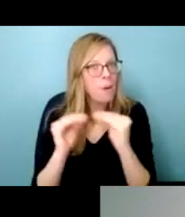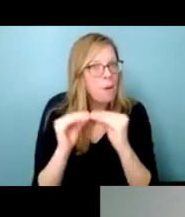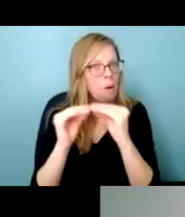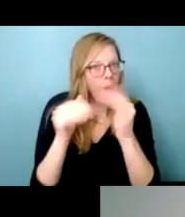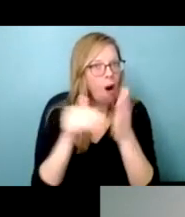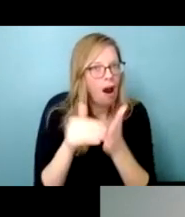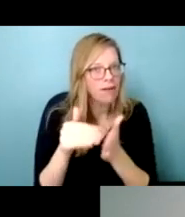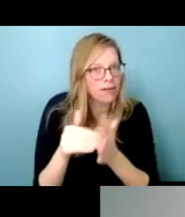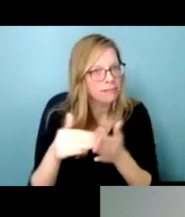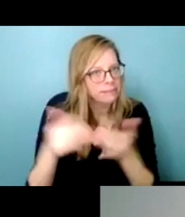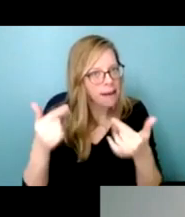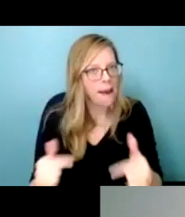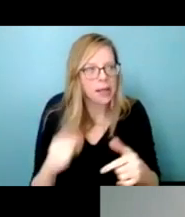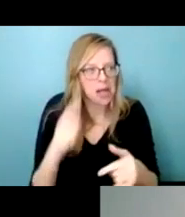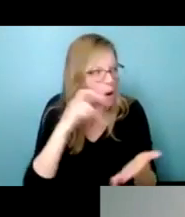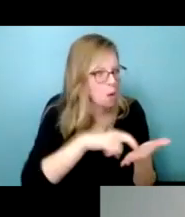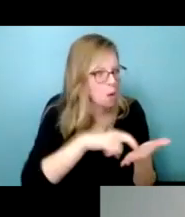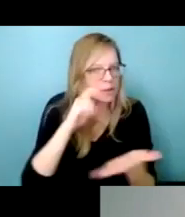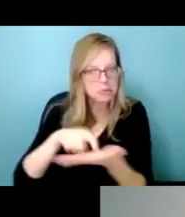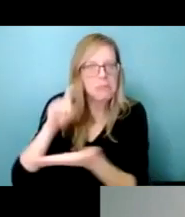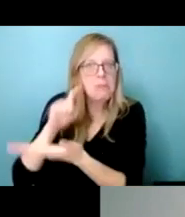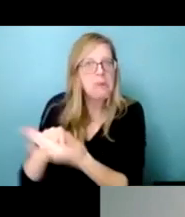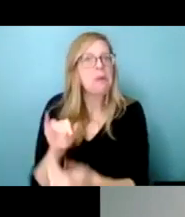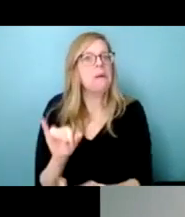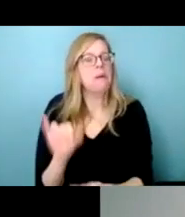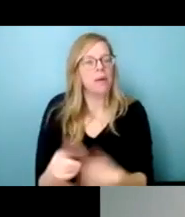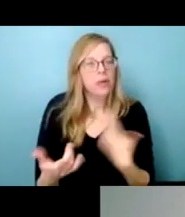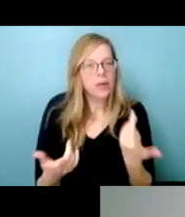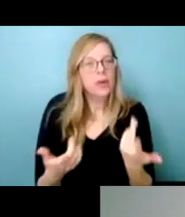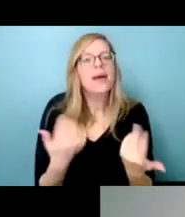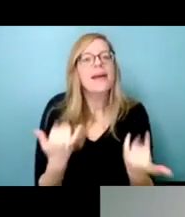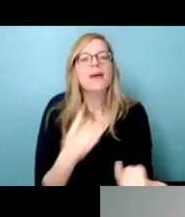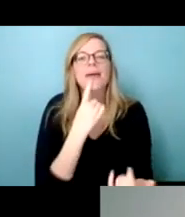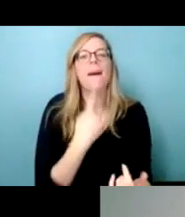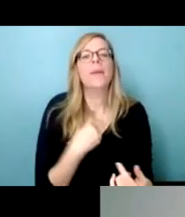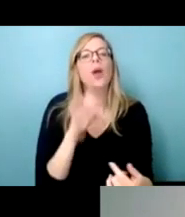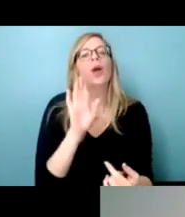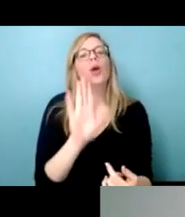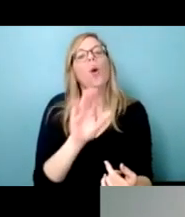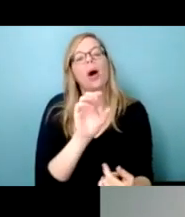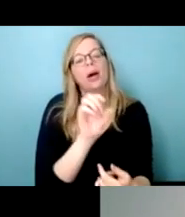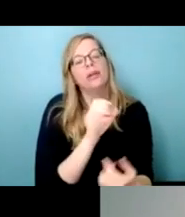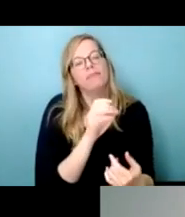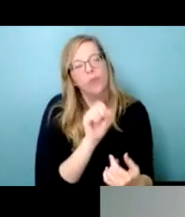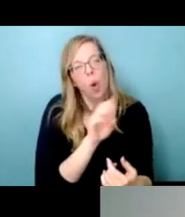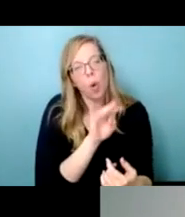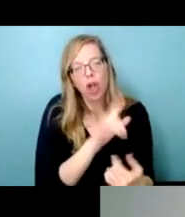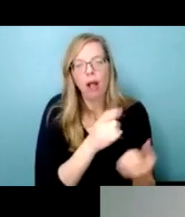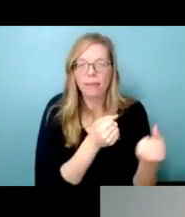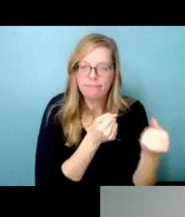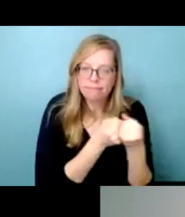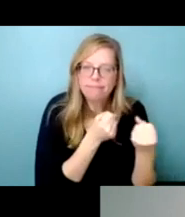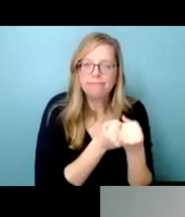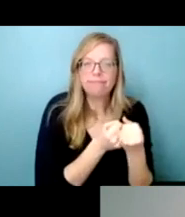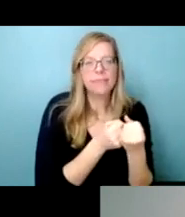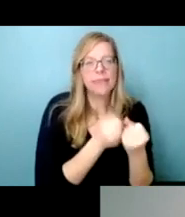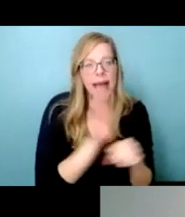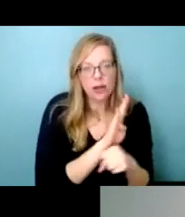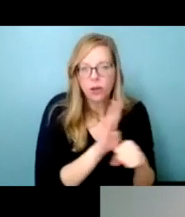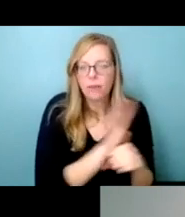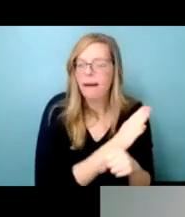So can you talk to a little bit about how, what your social enterprise is and how you arrived at making a decision to launch one?